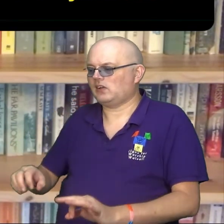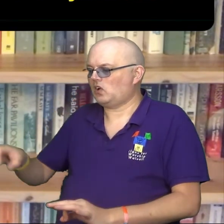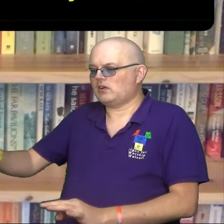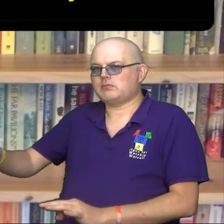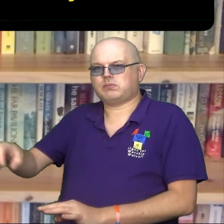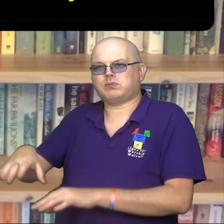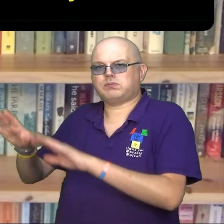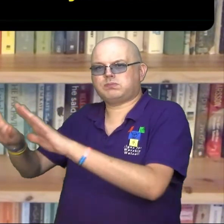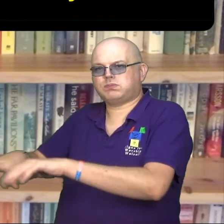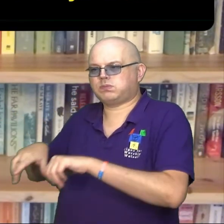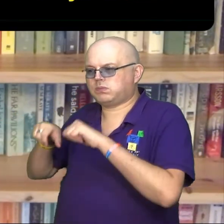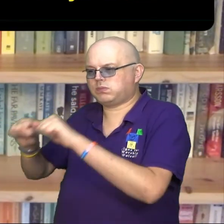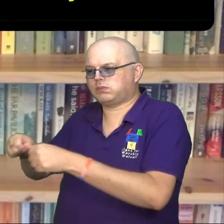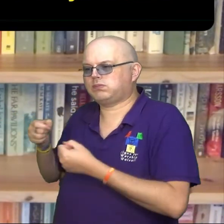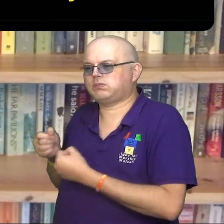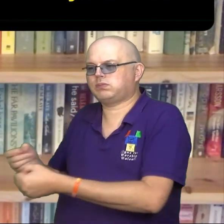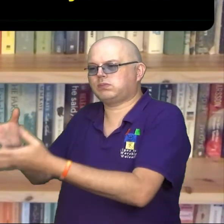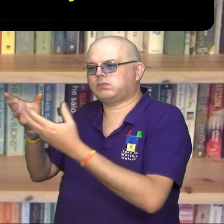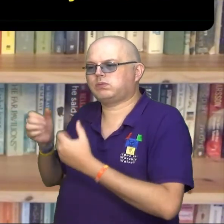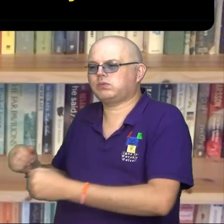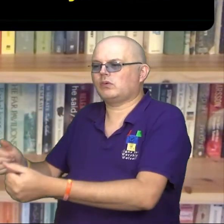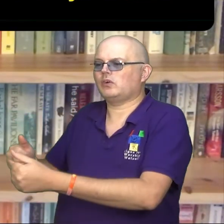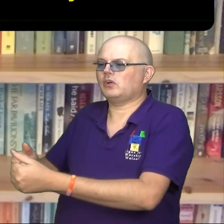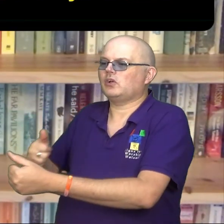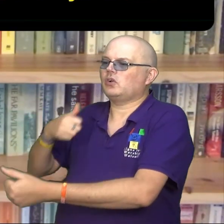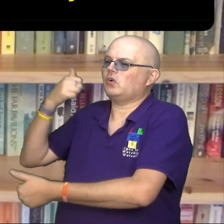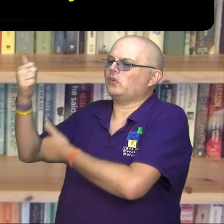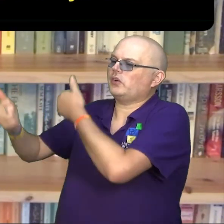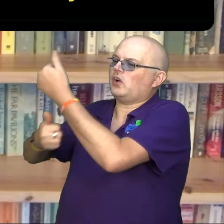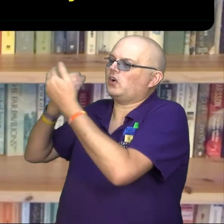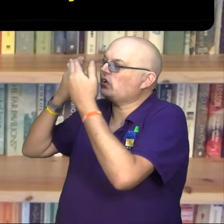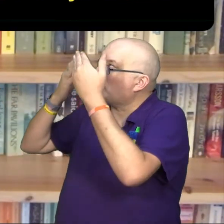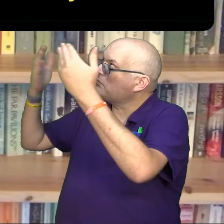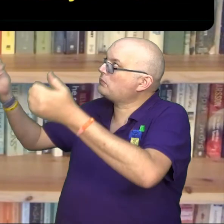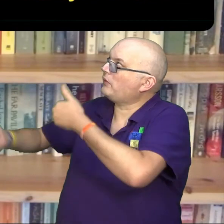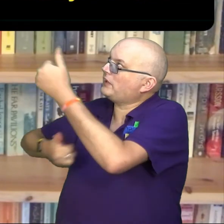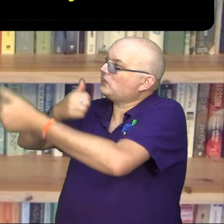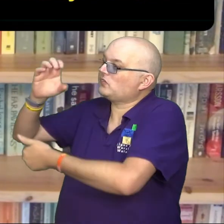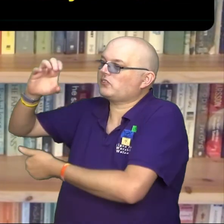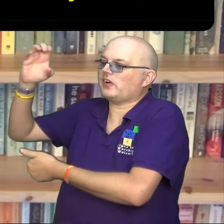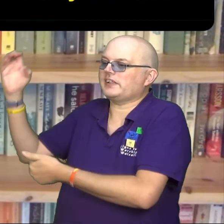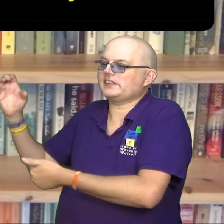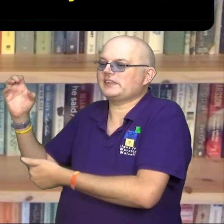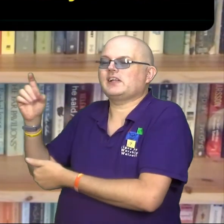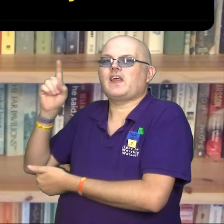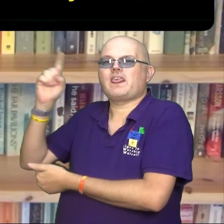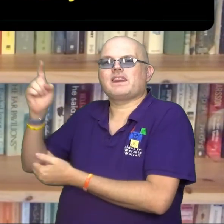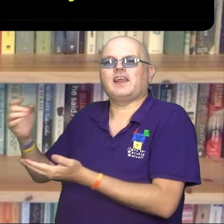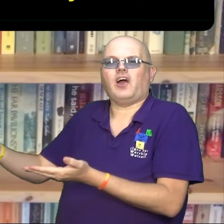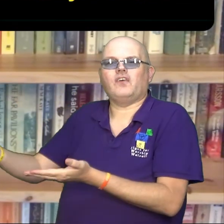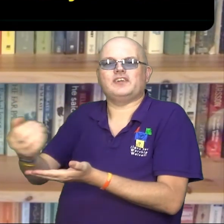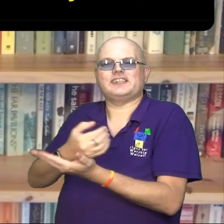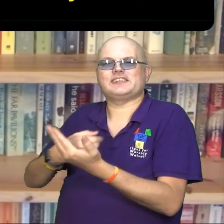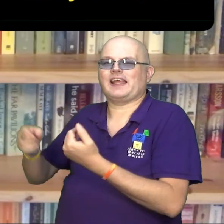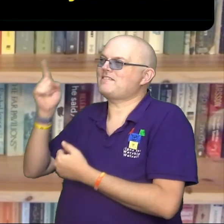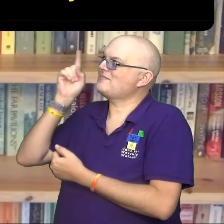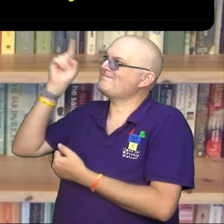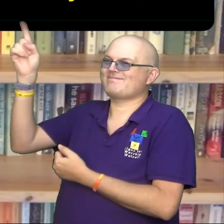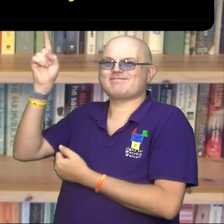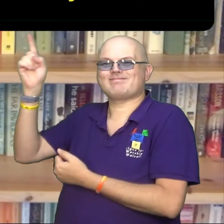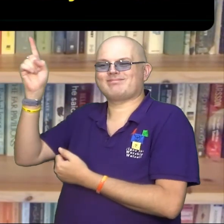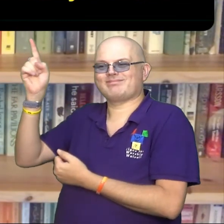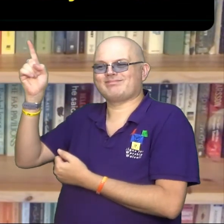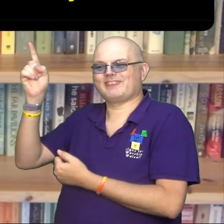righteous, with overflowing blessings for all nations, with glory, honour and praise for Christ,